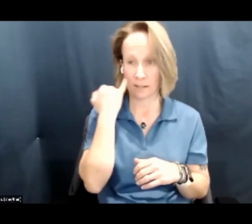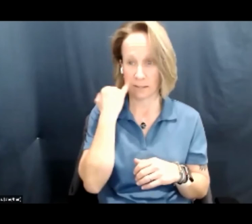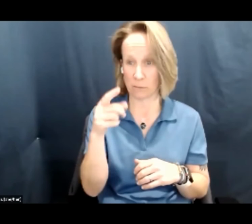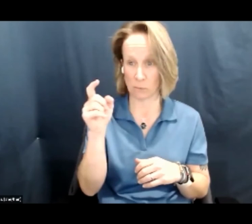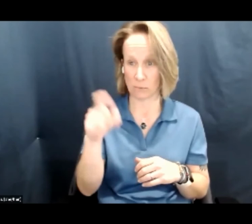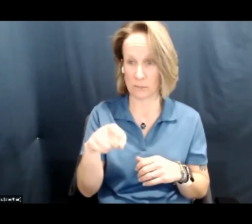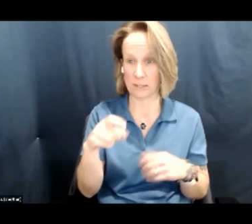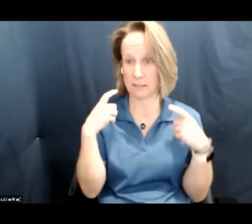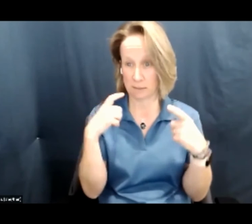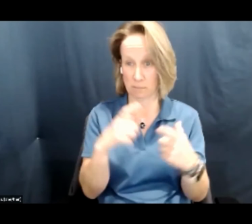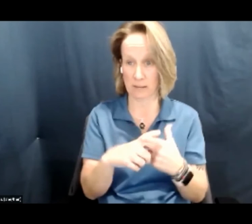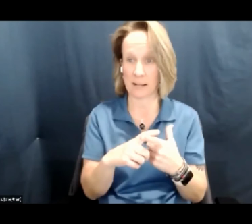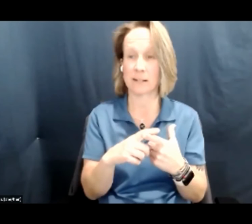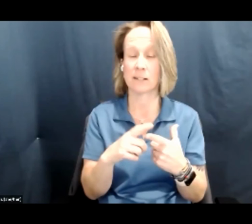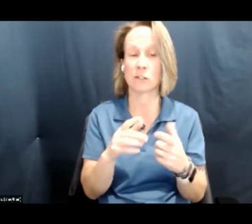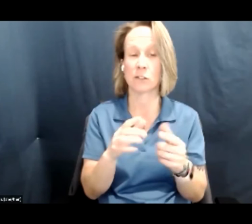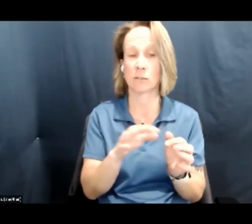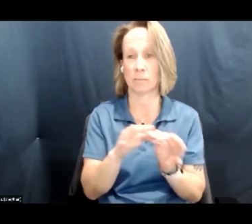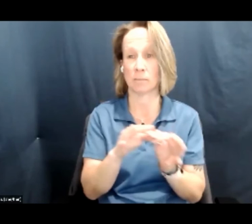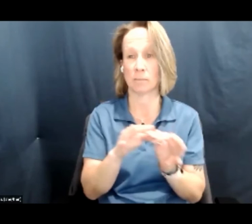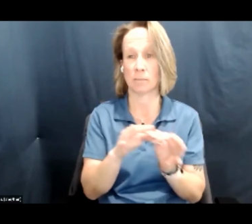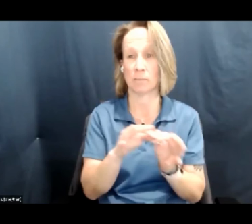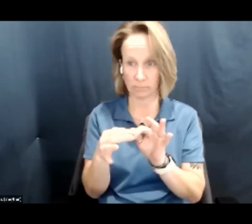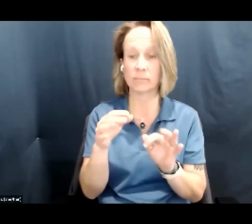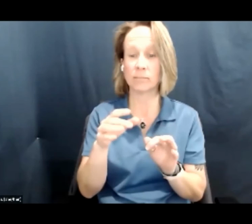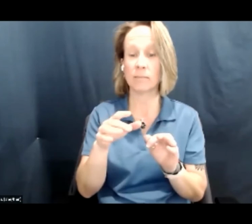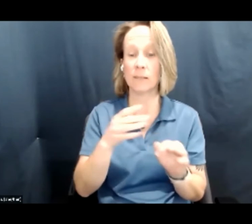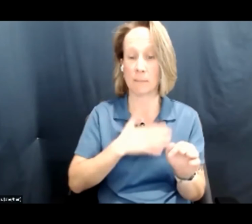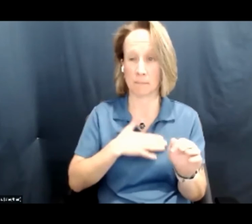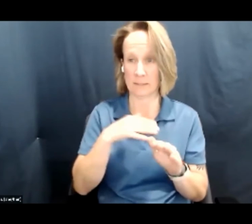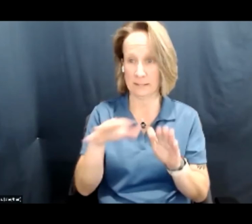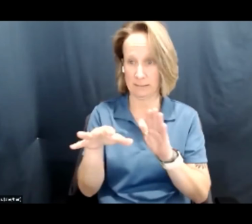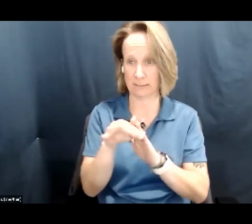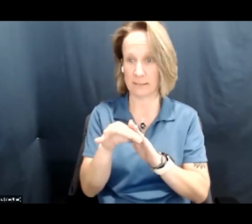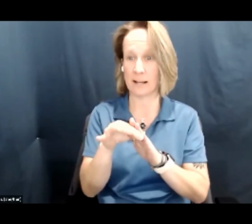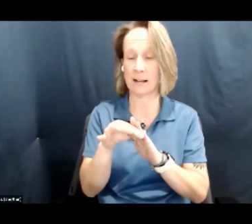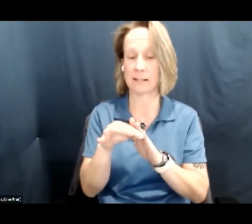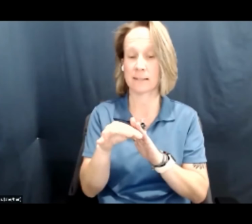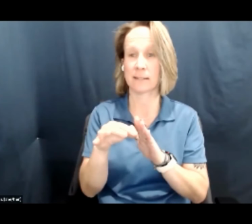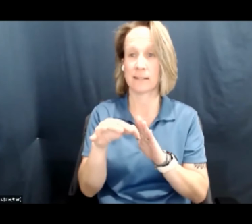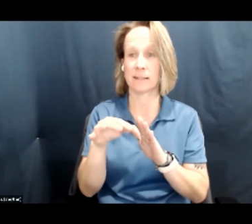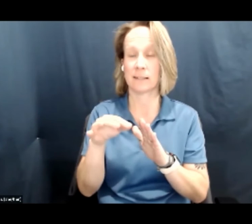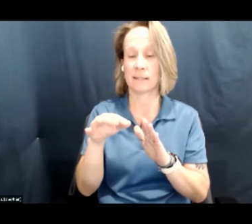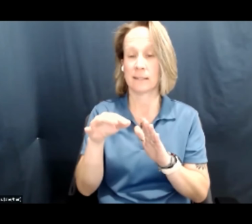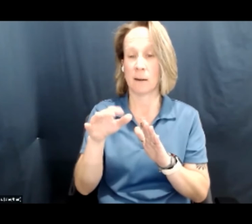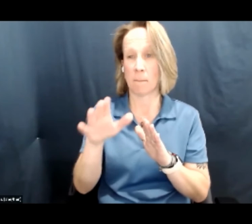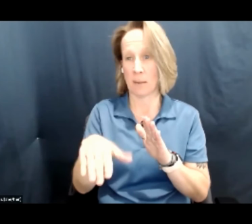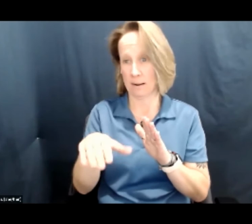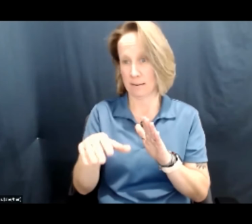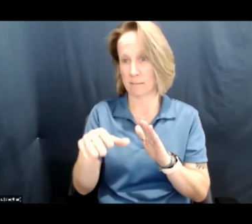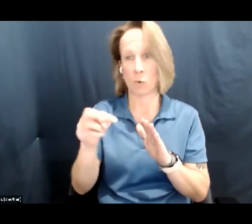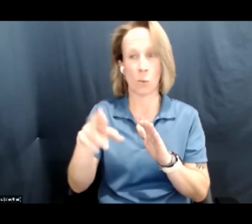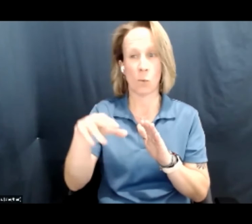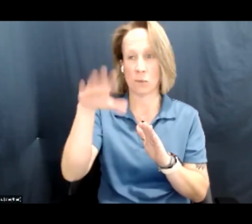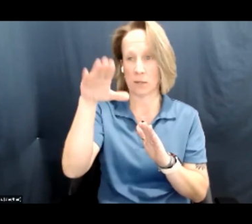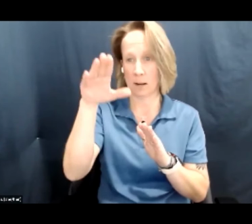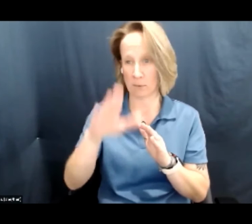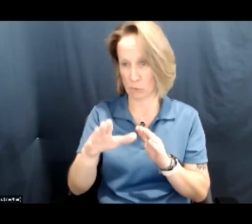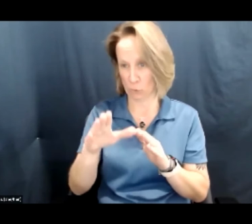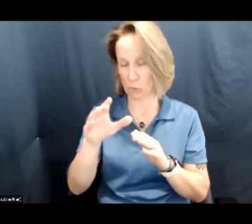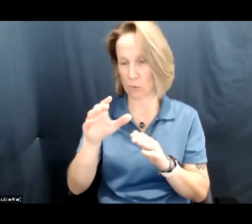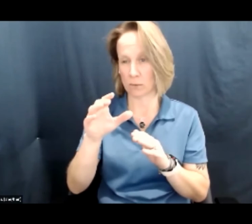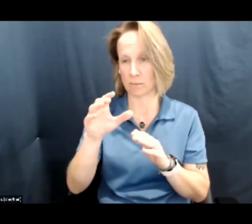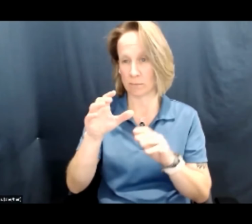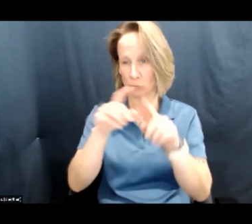interpretation, please select the Spanish channel. At the bottom or top of your screen, it's a little globe, and you can click on that,